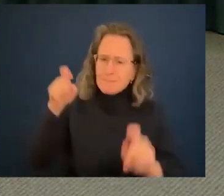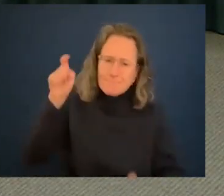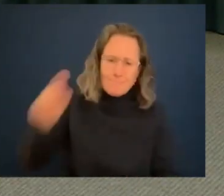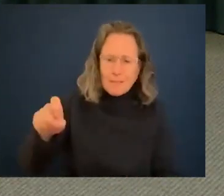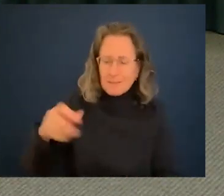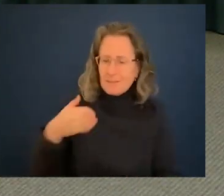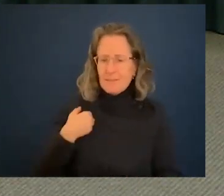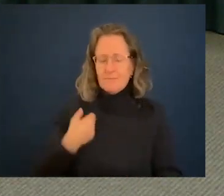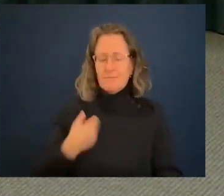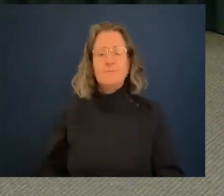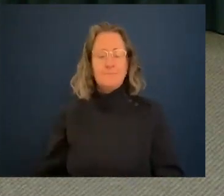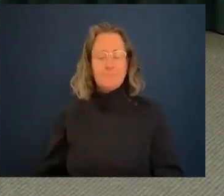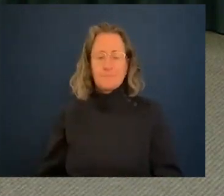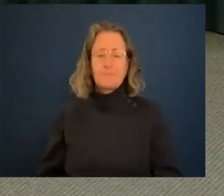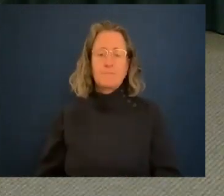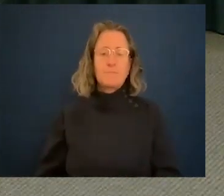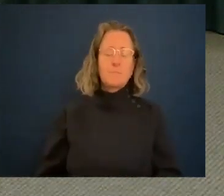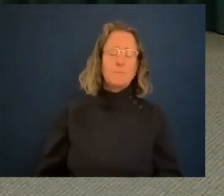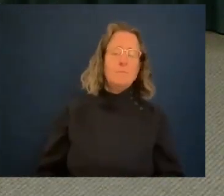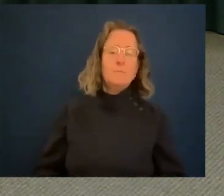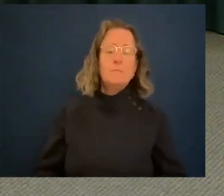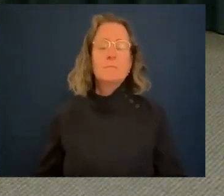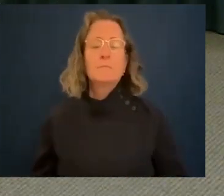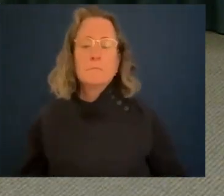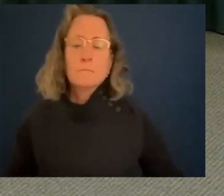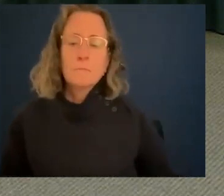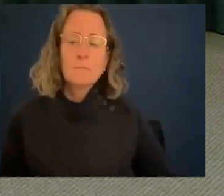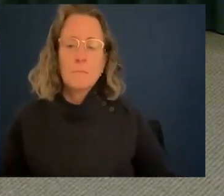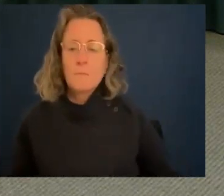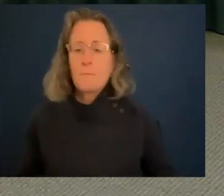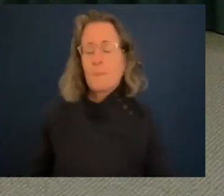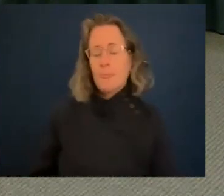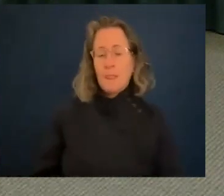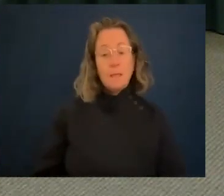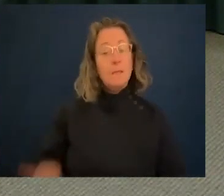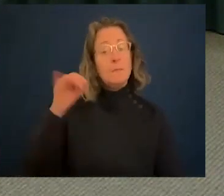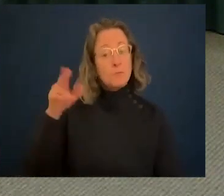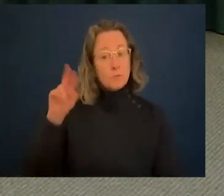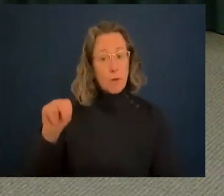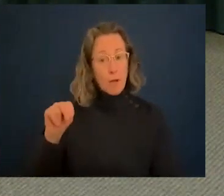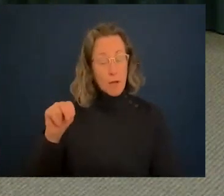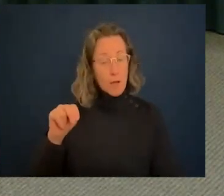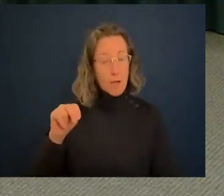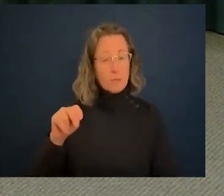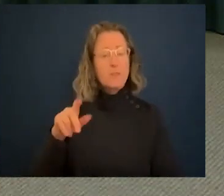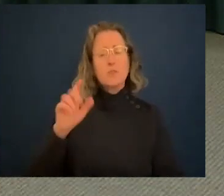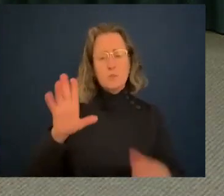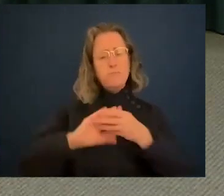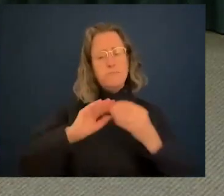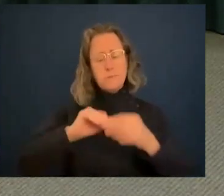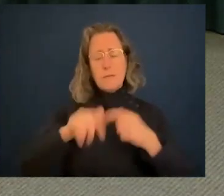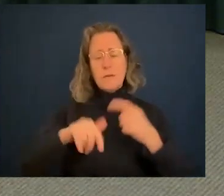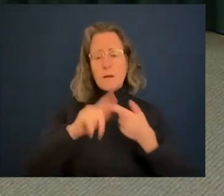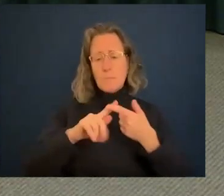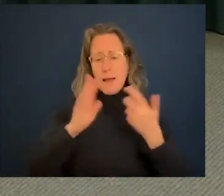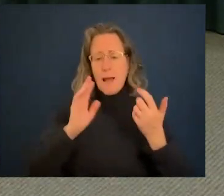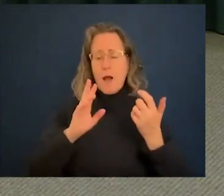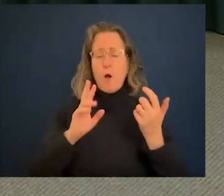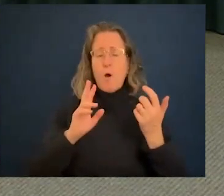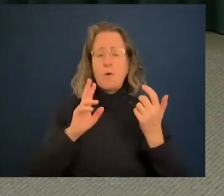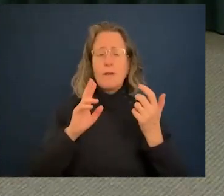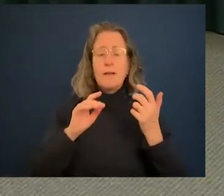um John can you speak a moment to so you spoke a little bit more on the hybrid Regional contract and model and the dedicated contracted